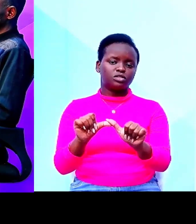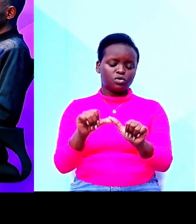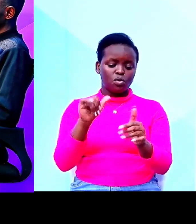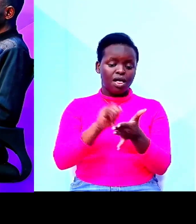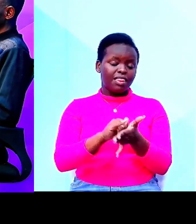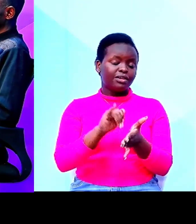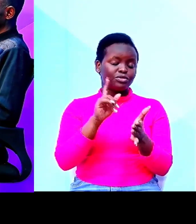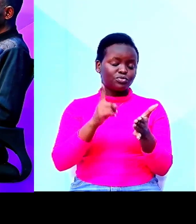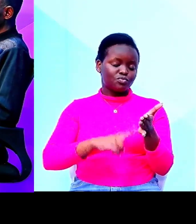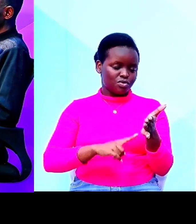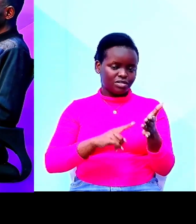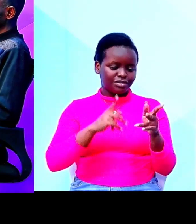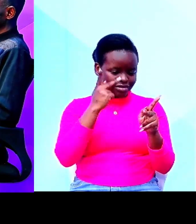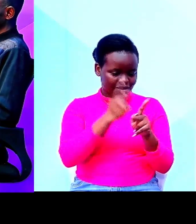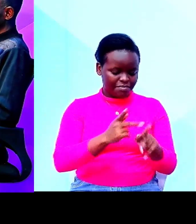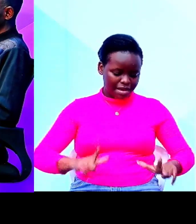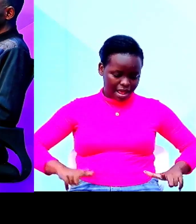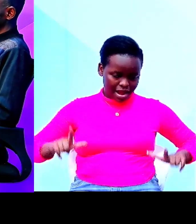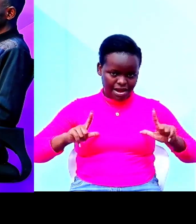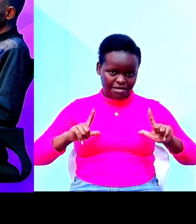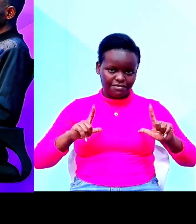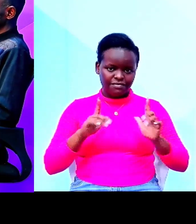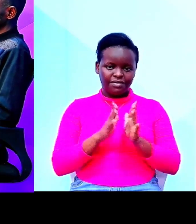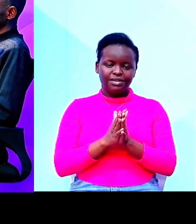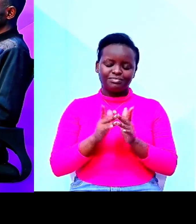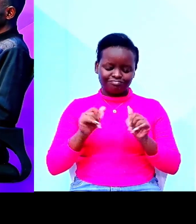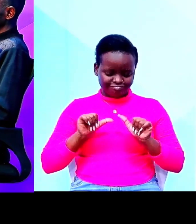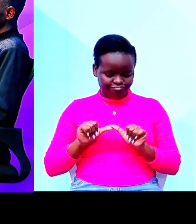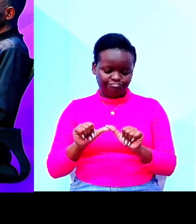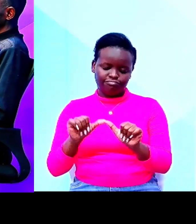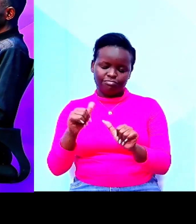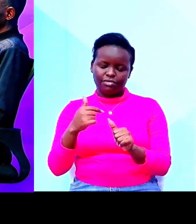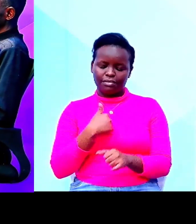me alive and has kept me going.